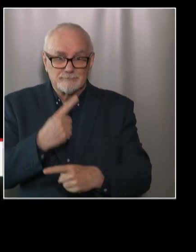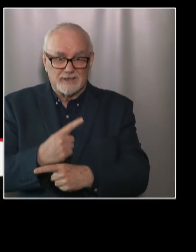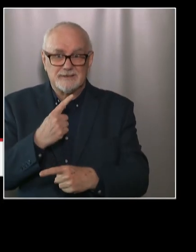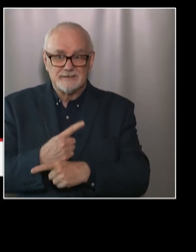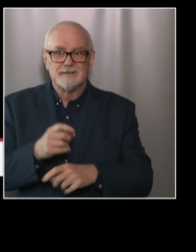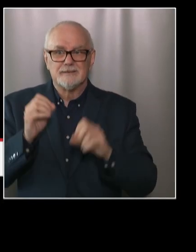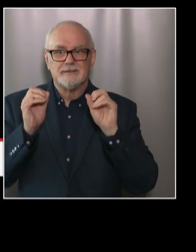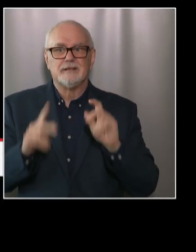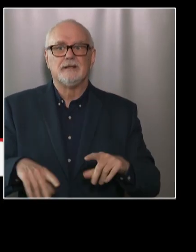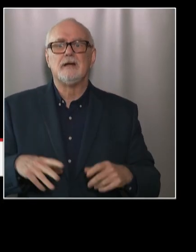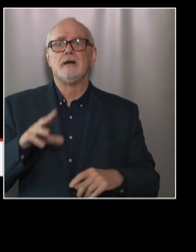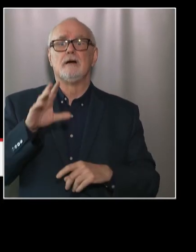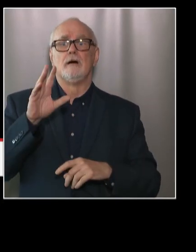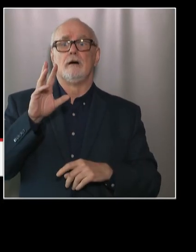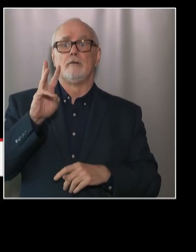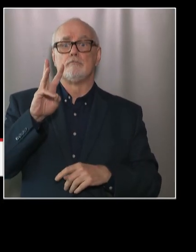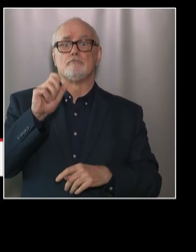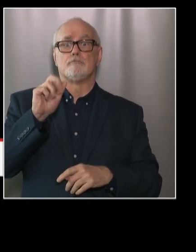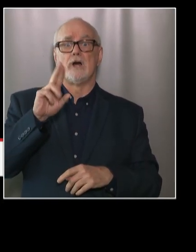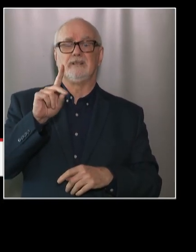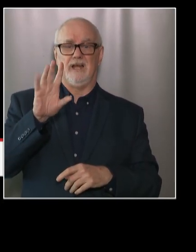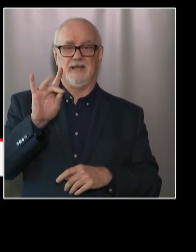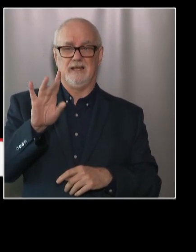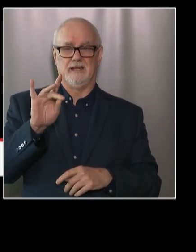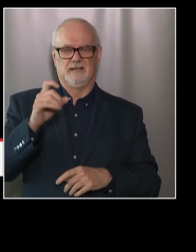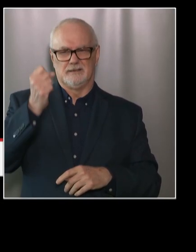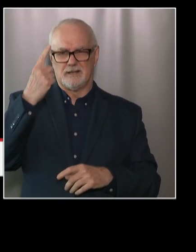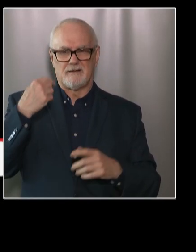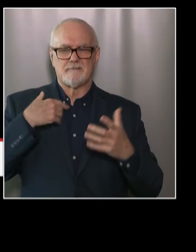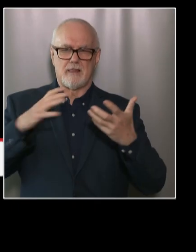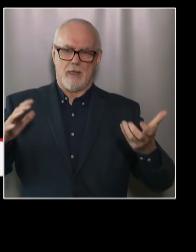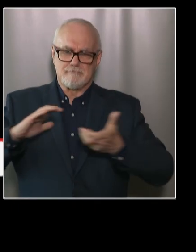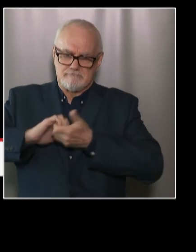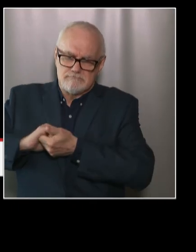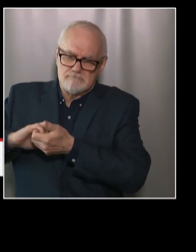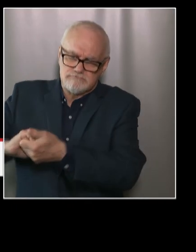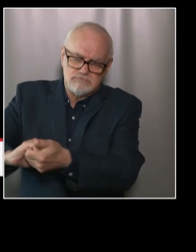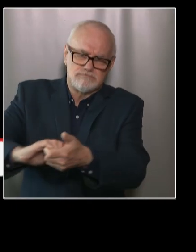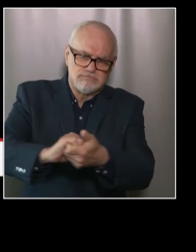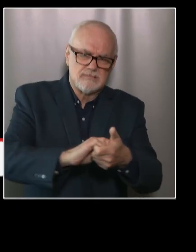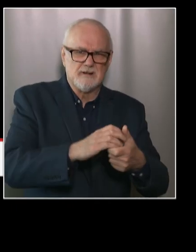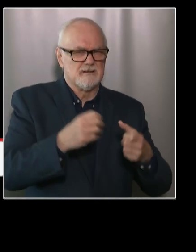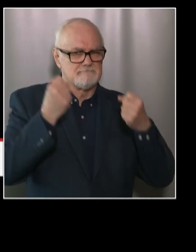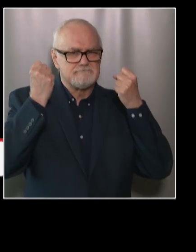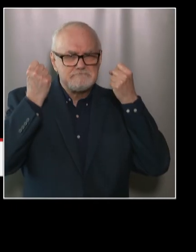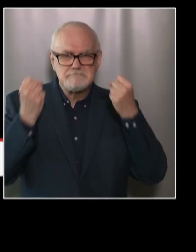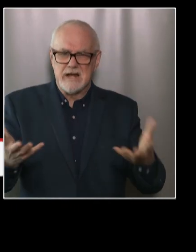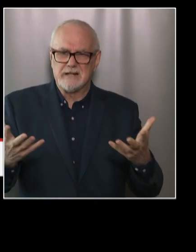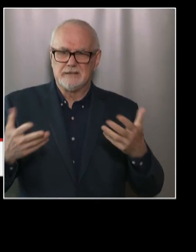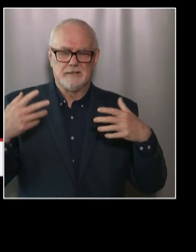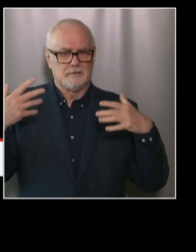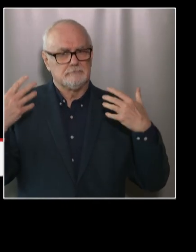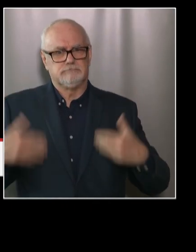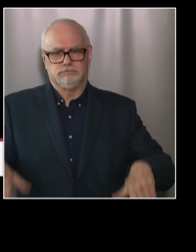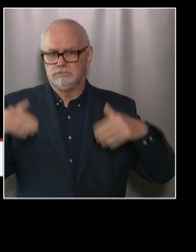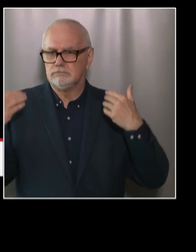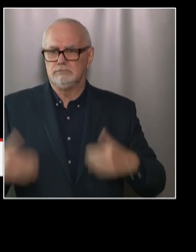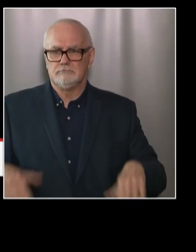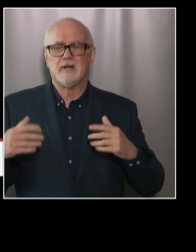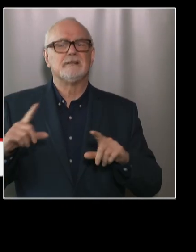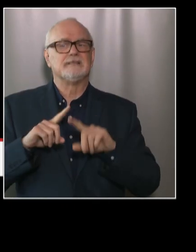Okay, so Ward 8, you see we have a lot of partners on this one. The St. Elizabeth East project, and you know that's my baby. All